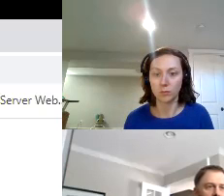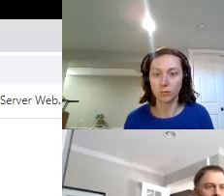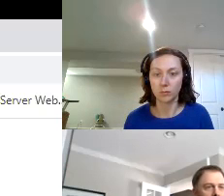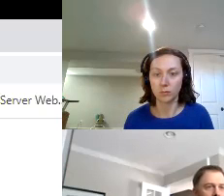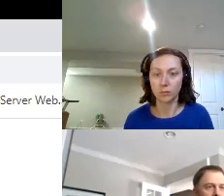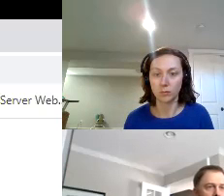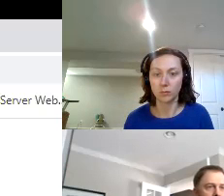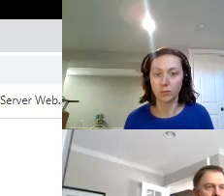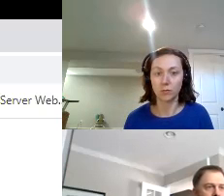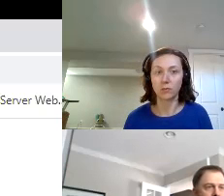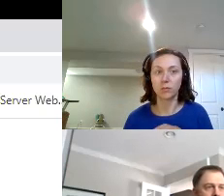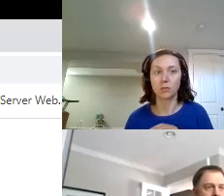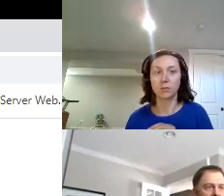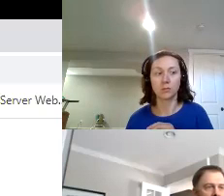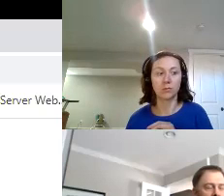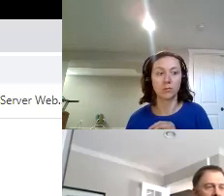instance,